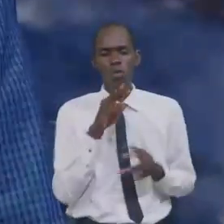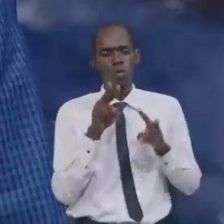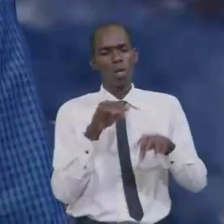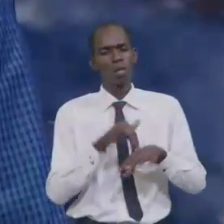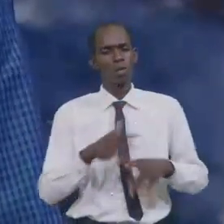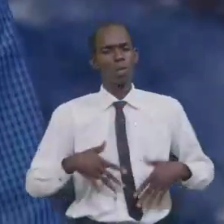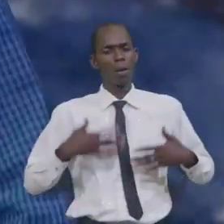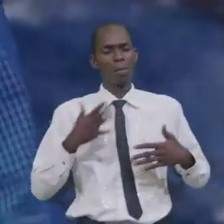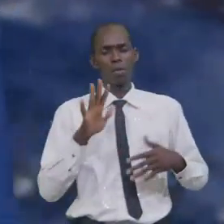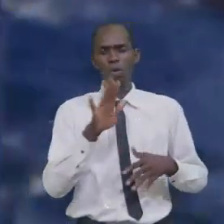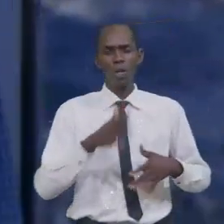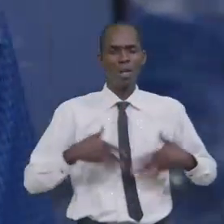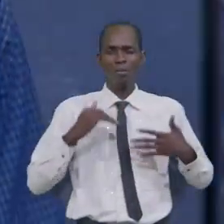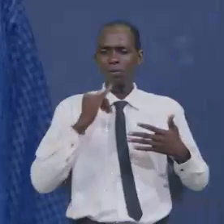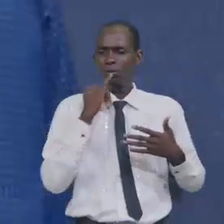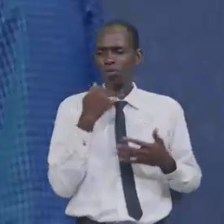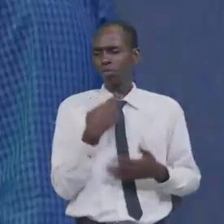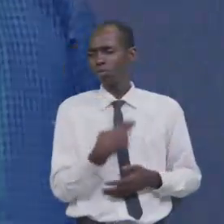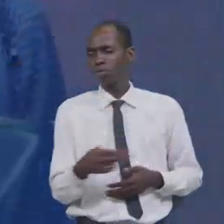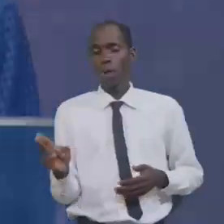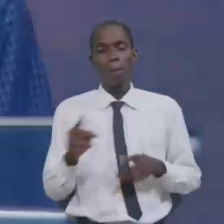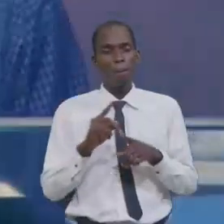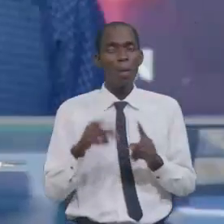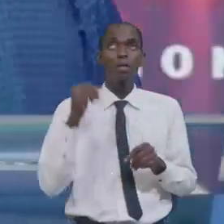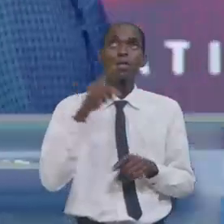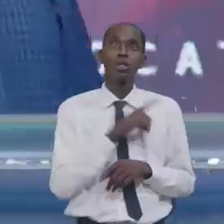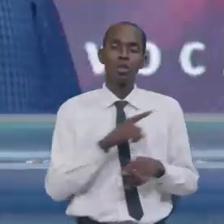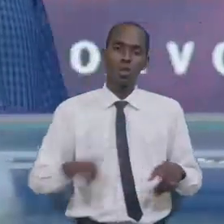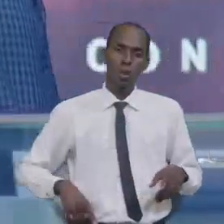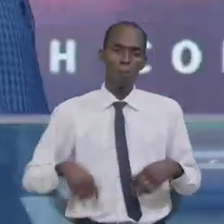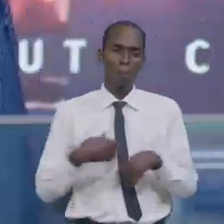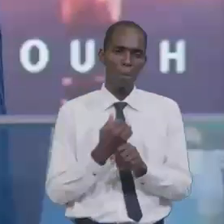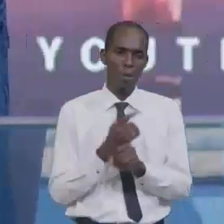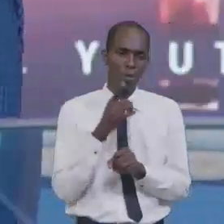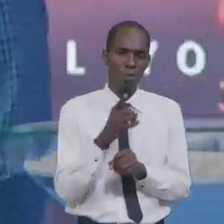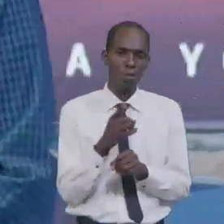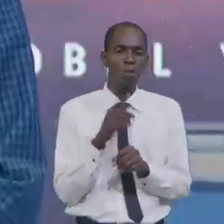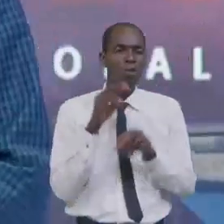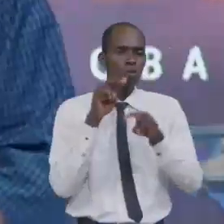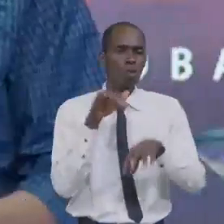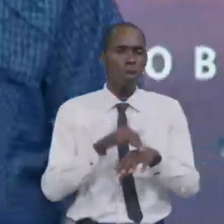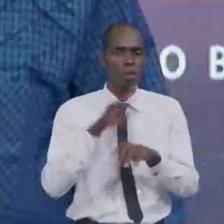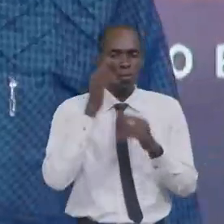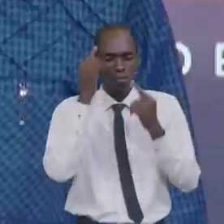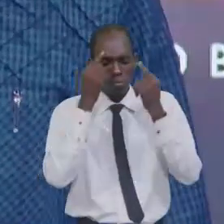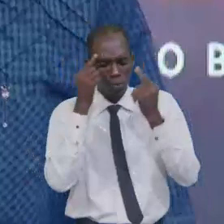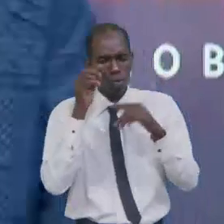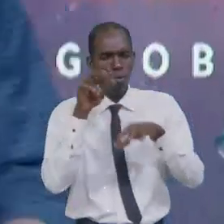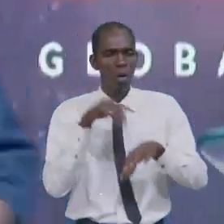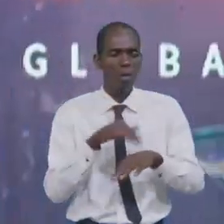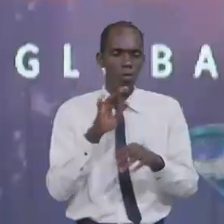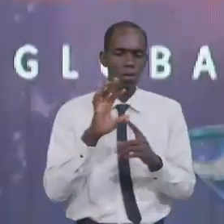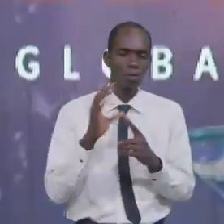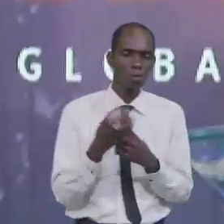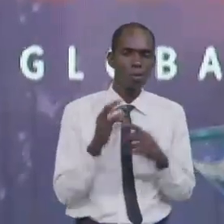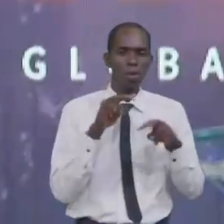Lord made you. But now look at your condition, look at your thoughts, look at your life, look at your direction,